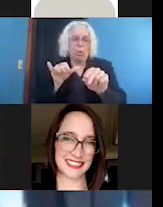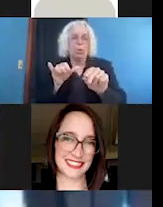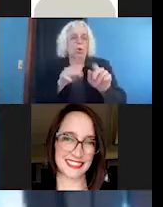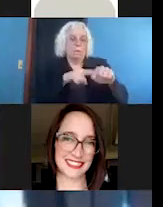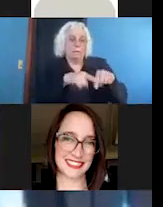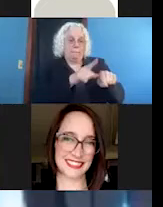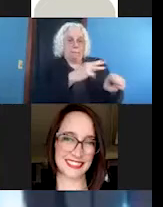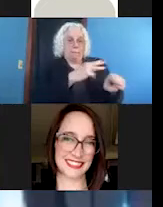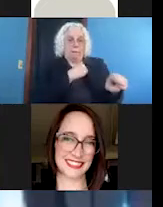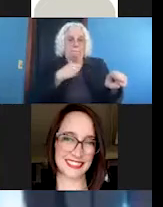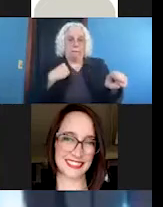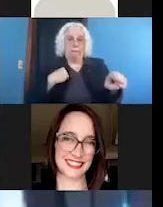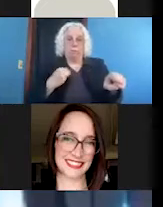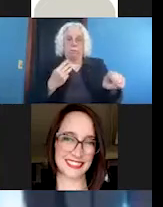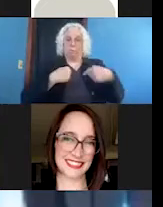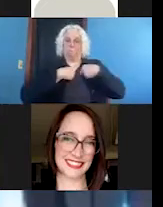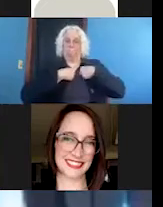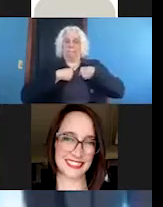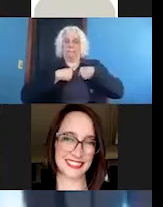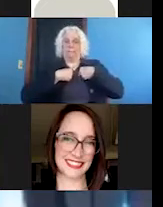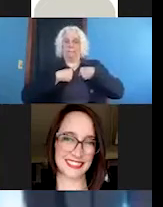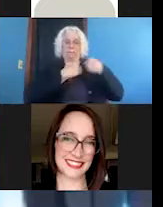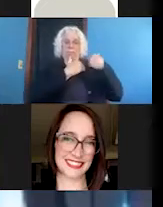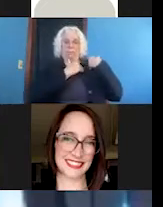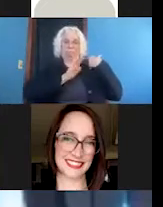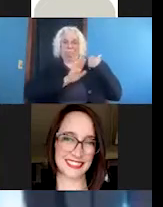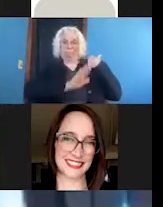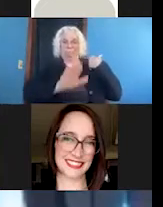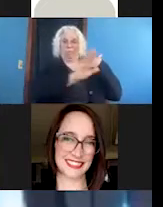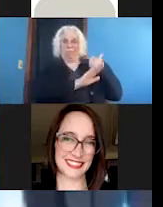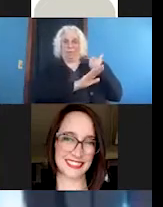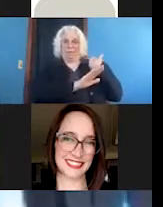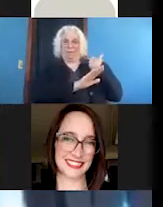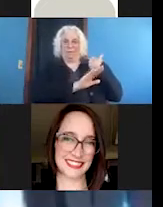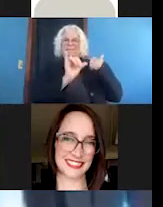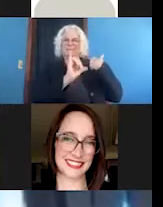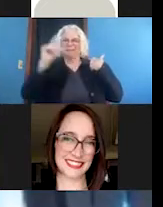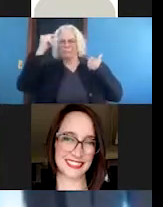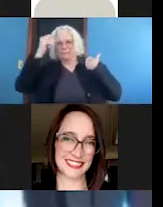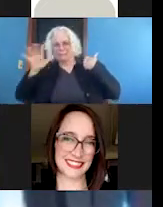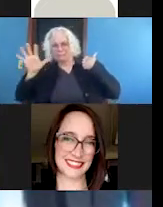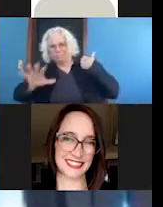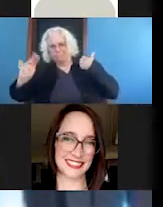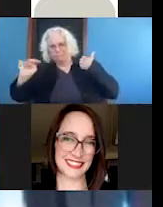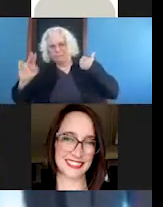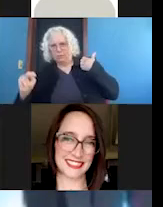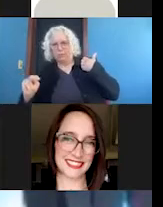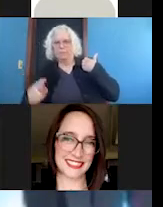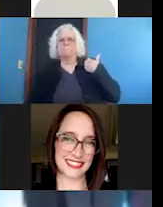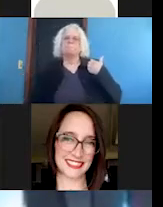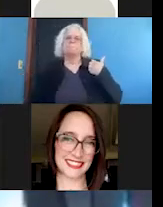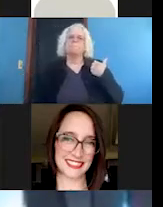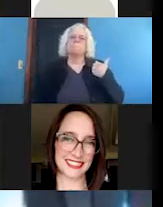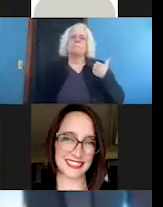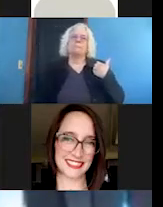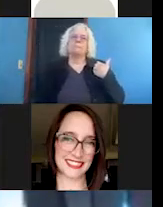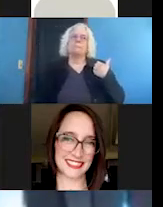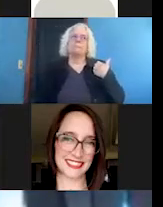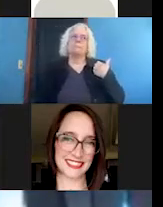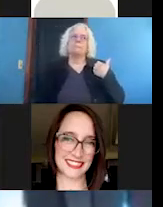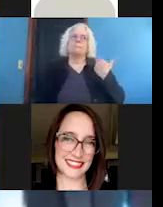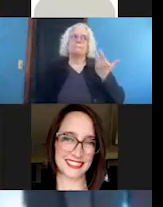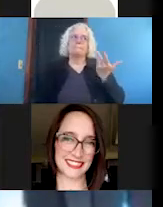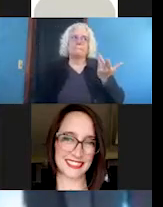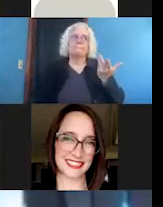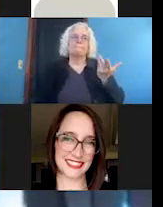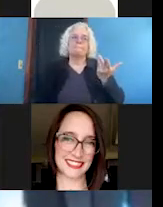am responsible for that across the board. And so when